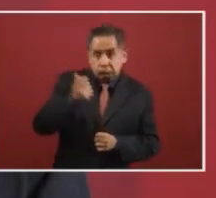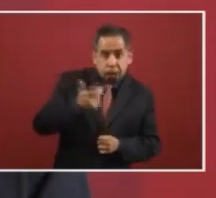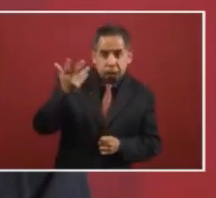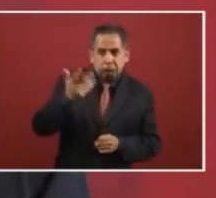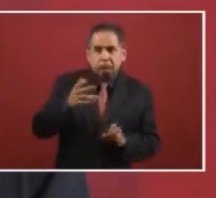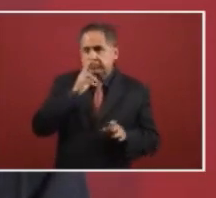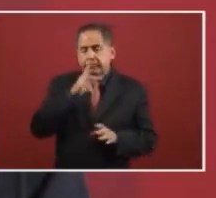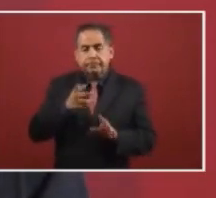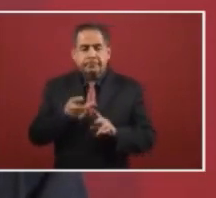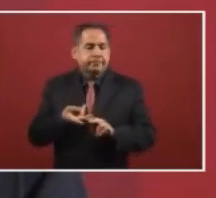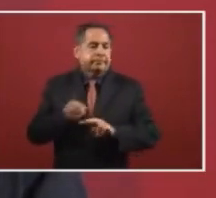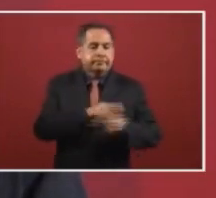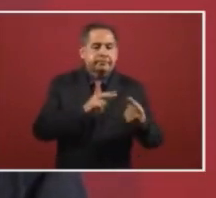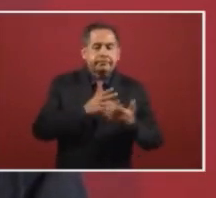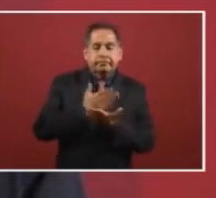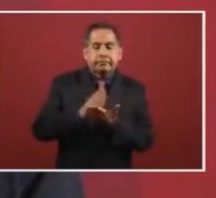have